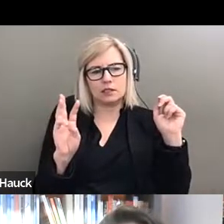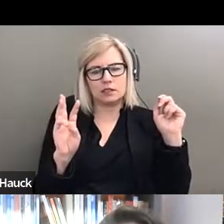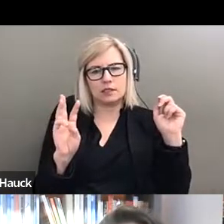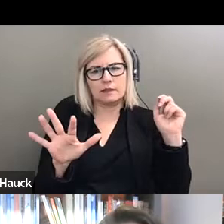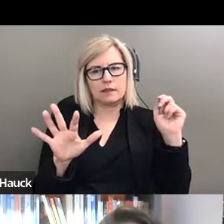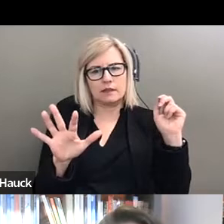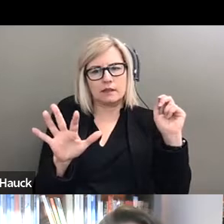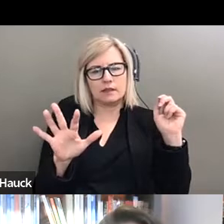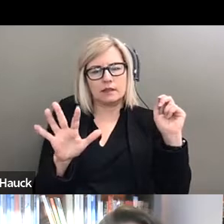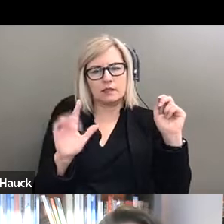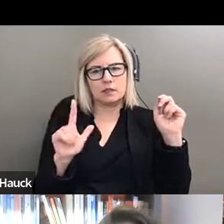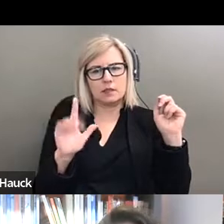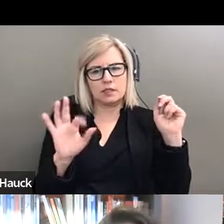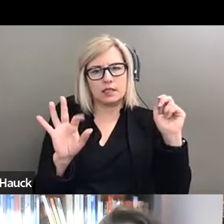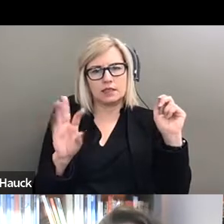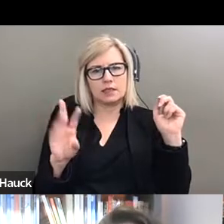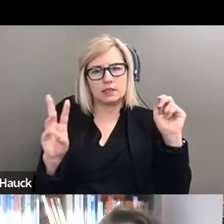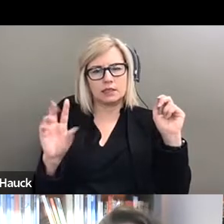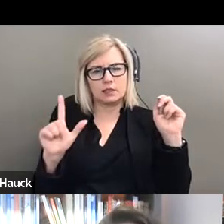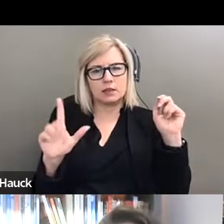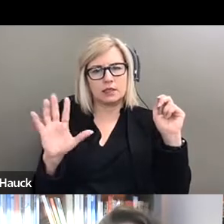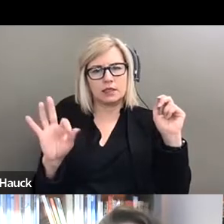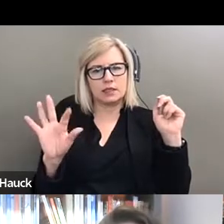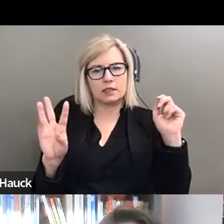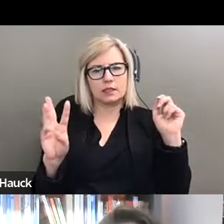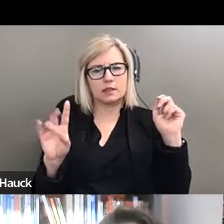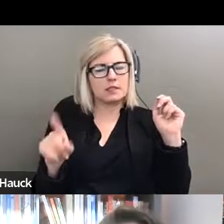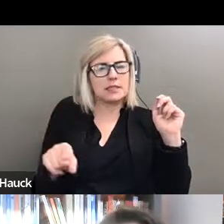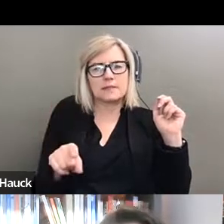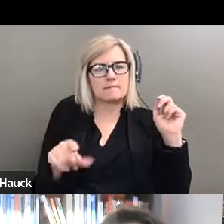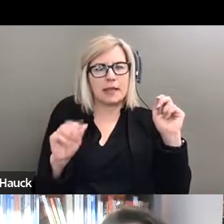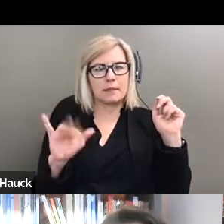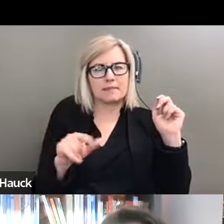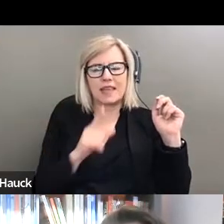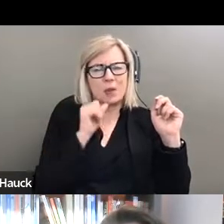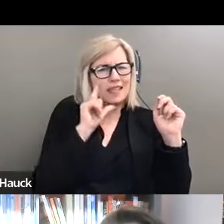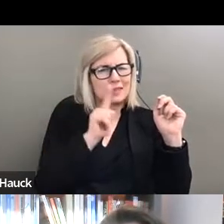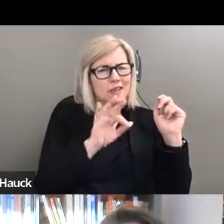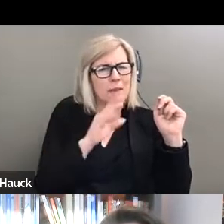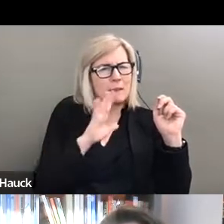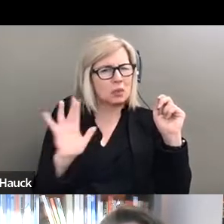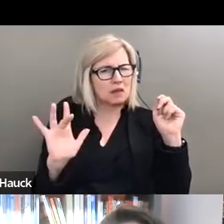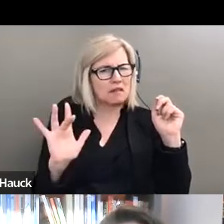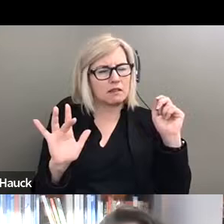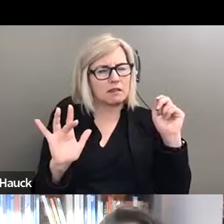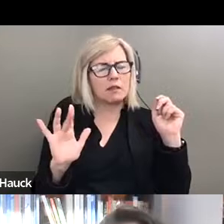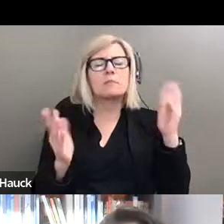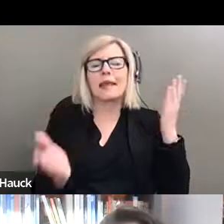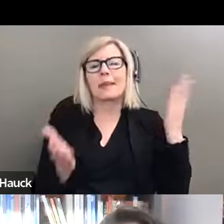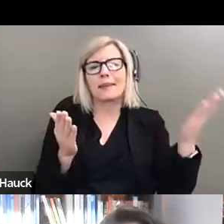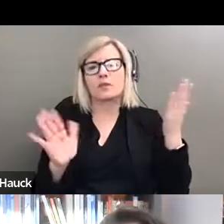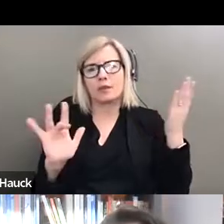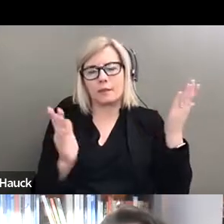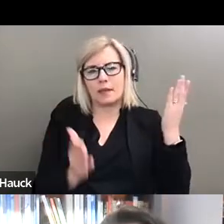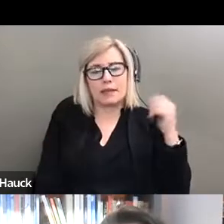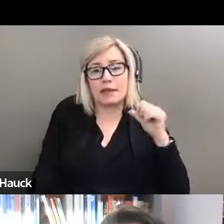2965, 2966, 29. I don't think we have 29, maybe 25. I don't think we're that. Maybe 25.